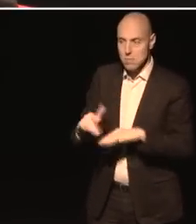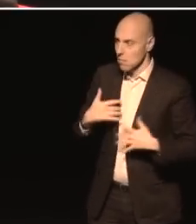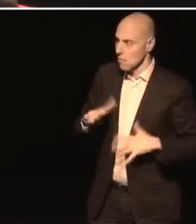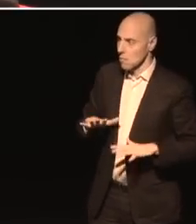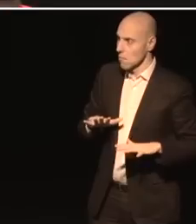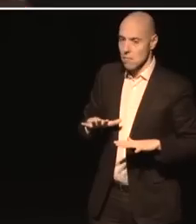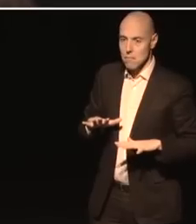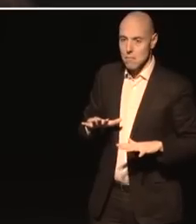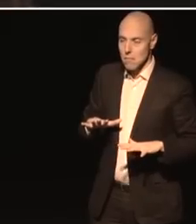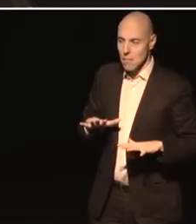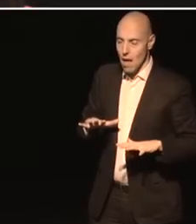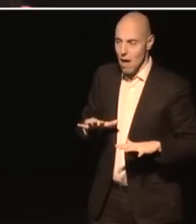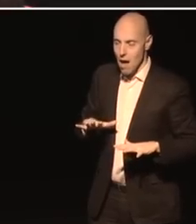wondering,